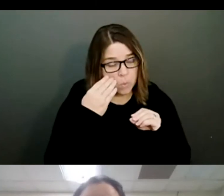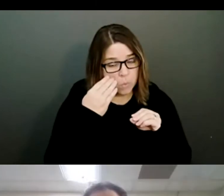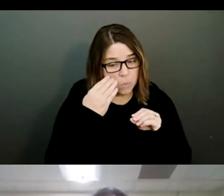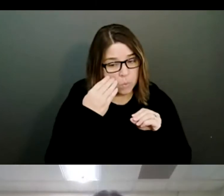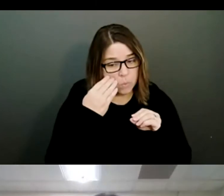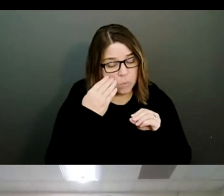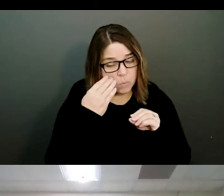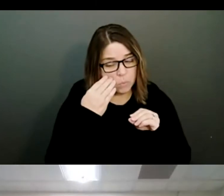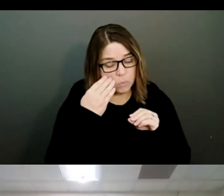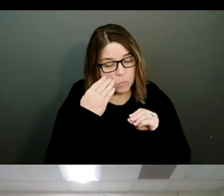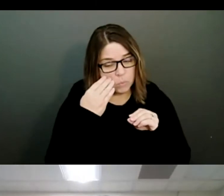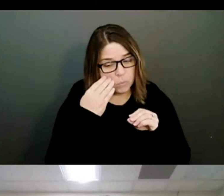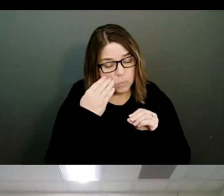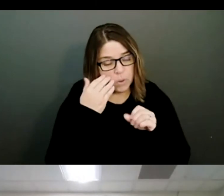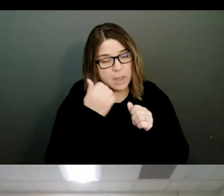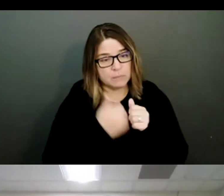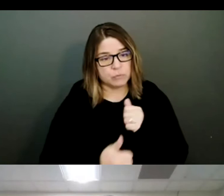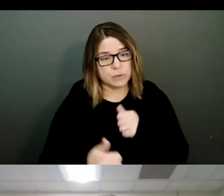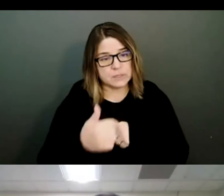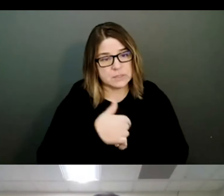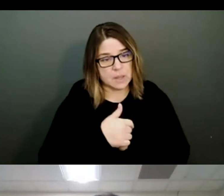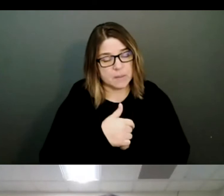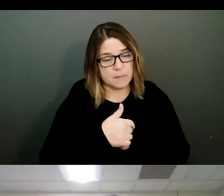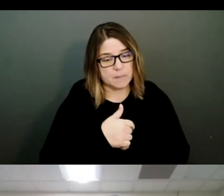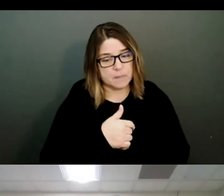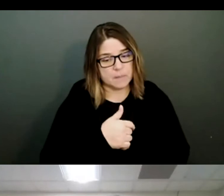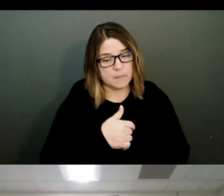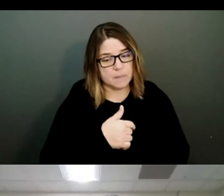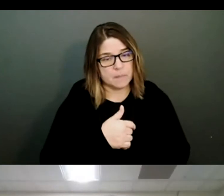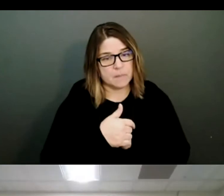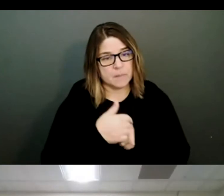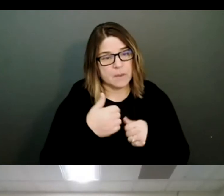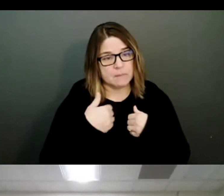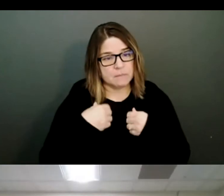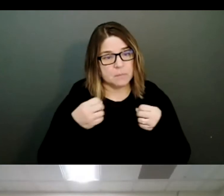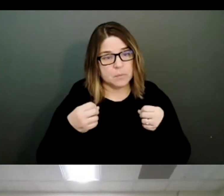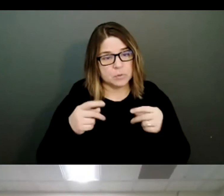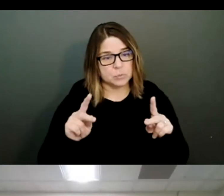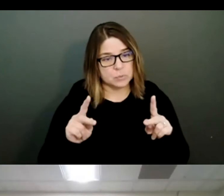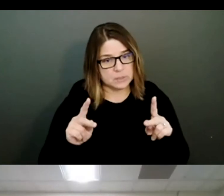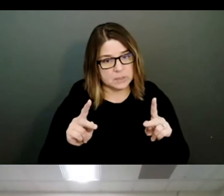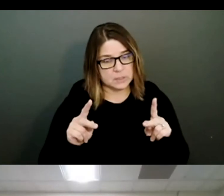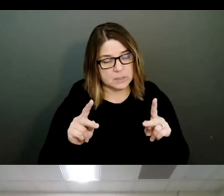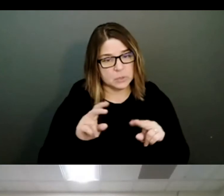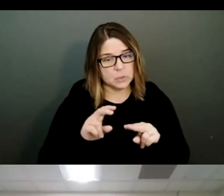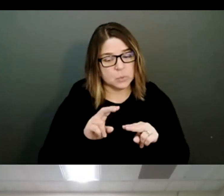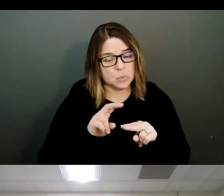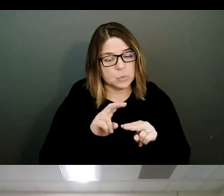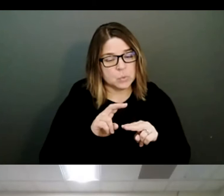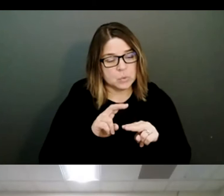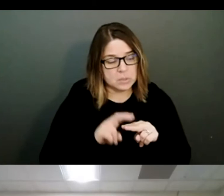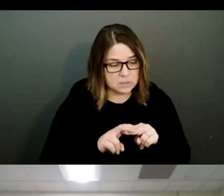every time I've had an opportunity to sit in a space and hear